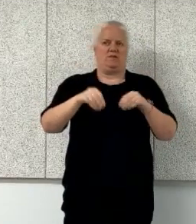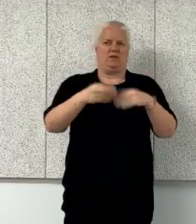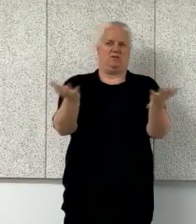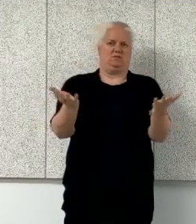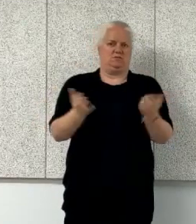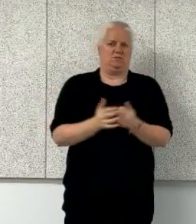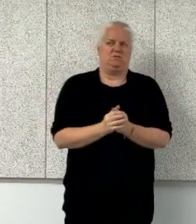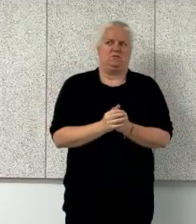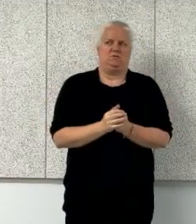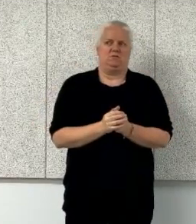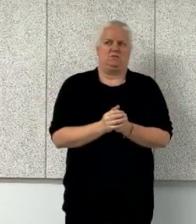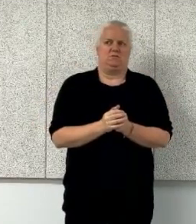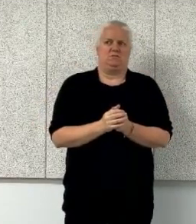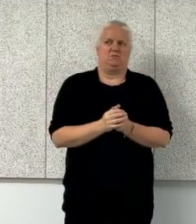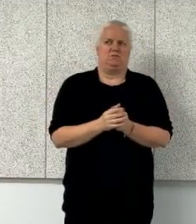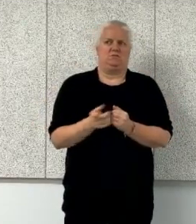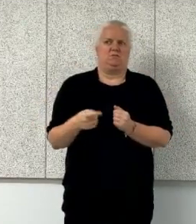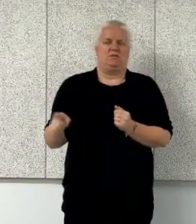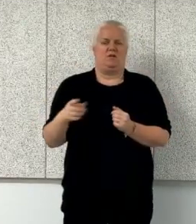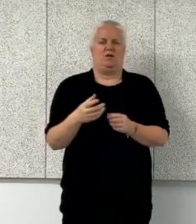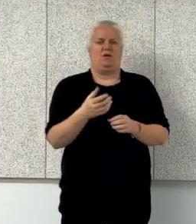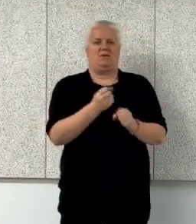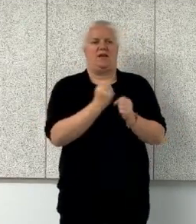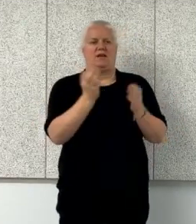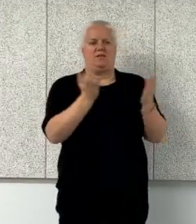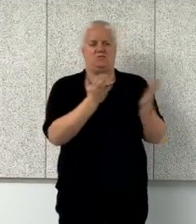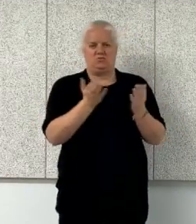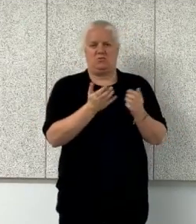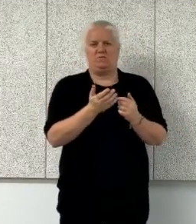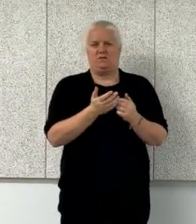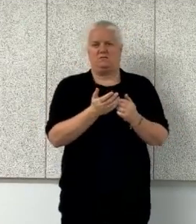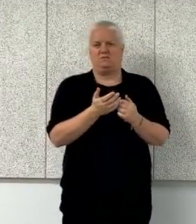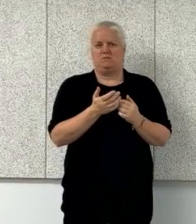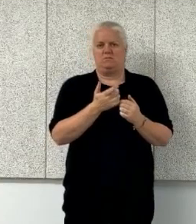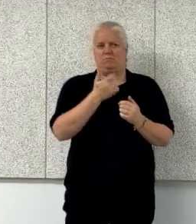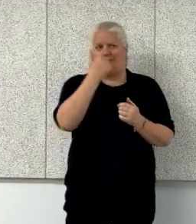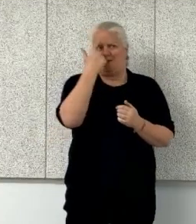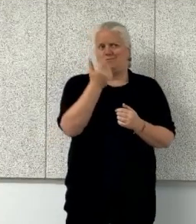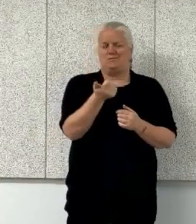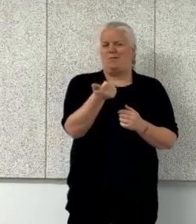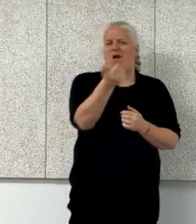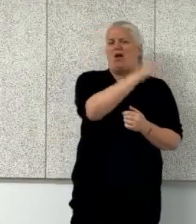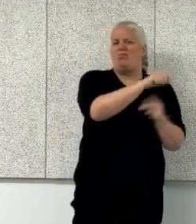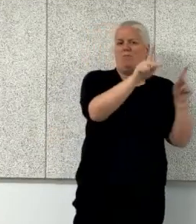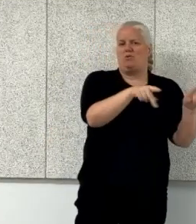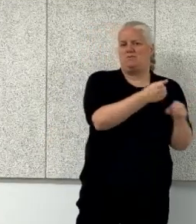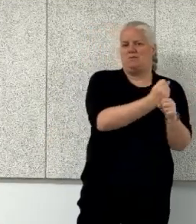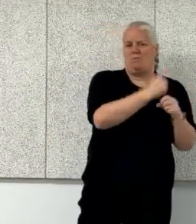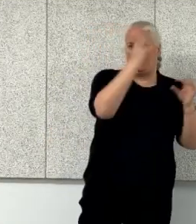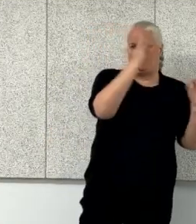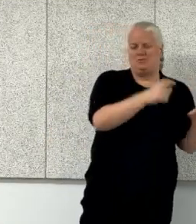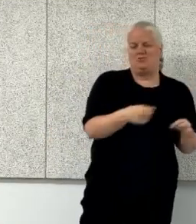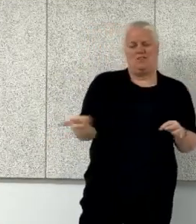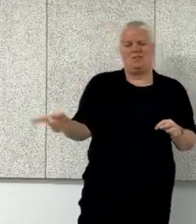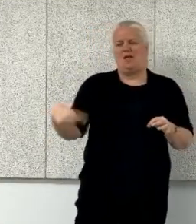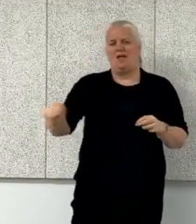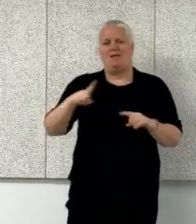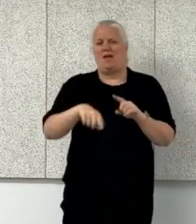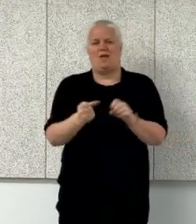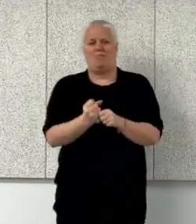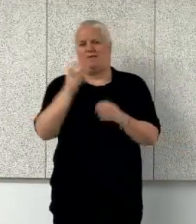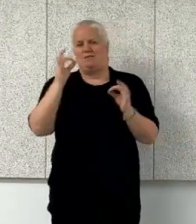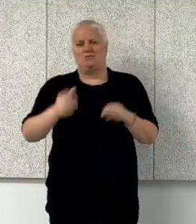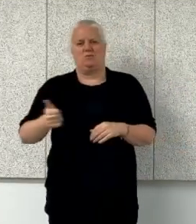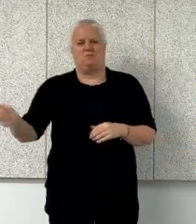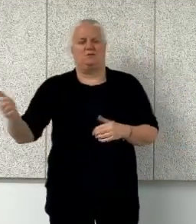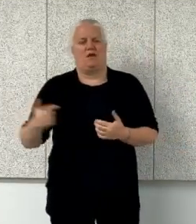is basically getting the service based on somebody else making the decision for them and not them. And they don't have the luxury of saying,